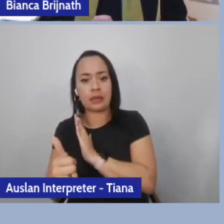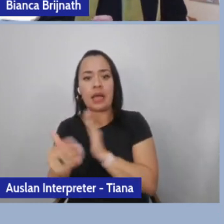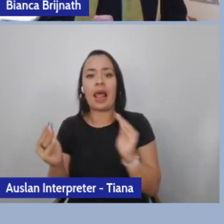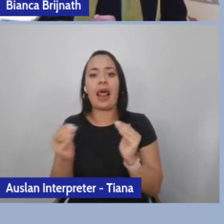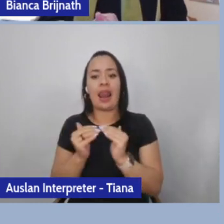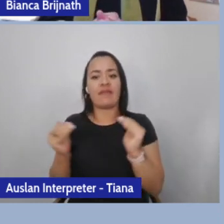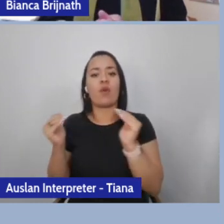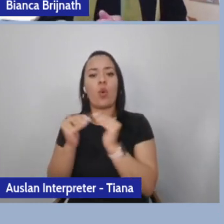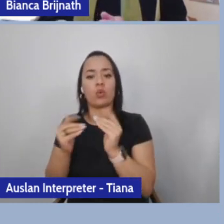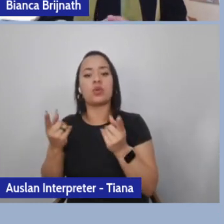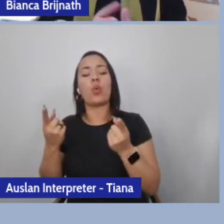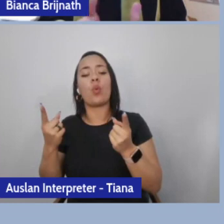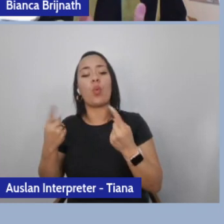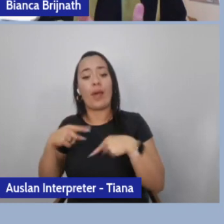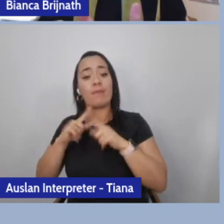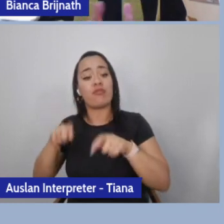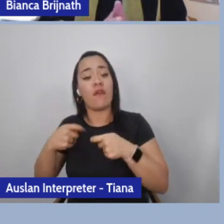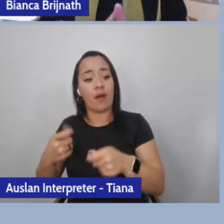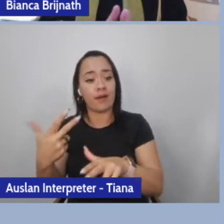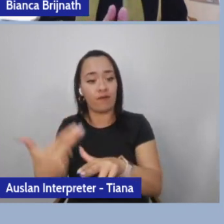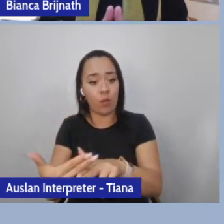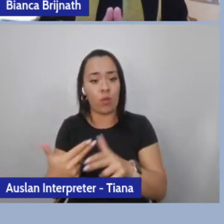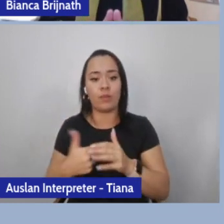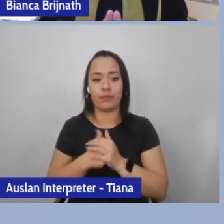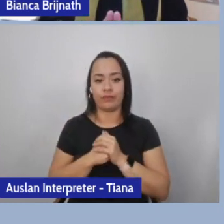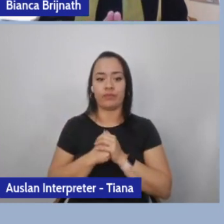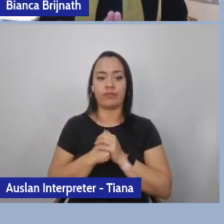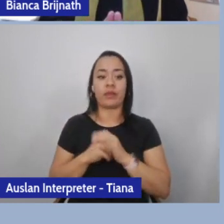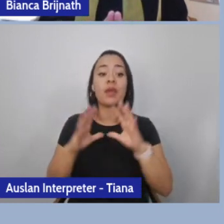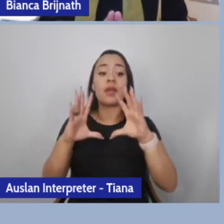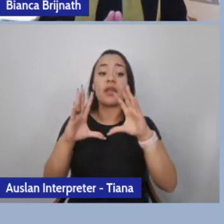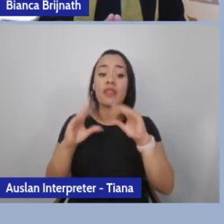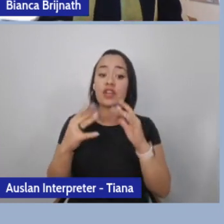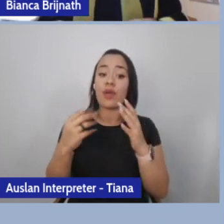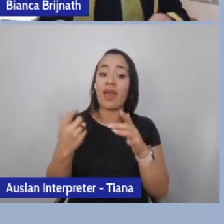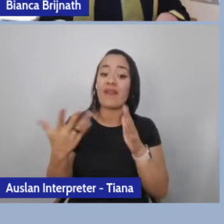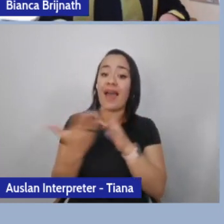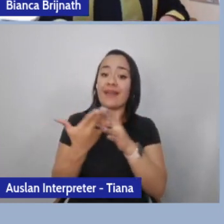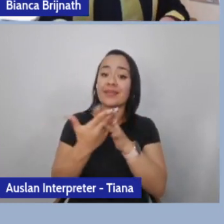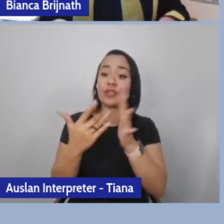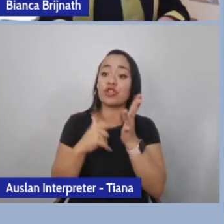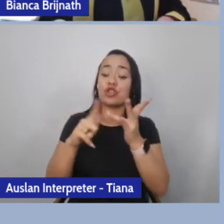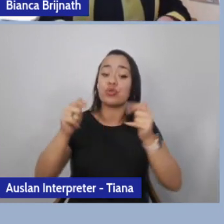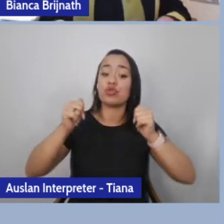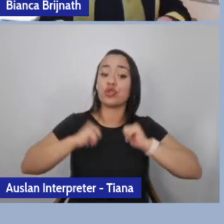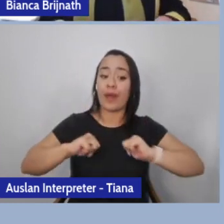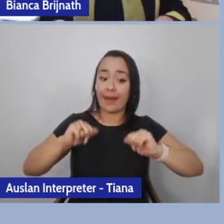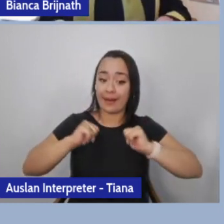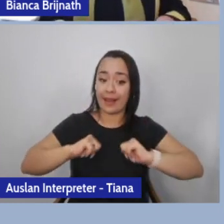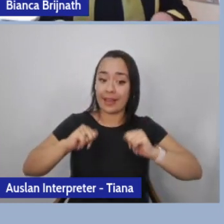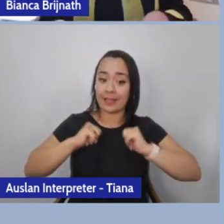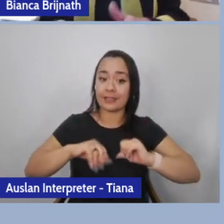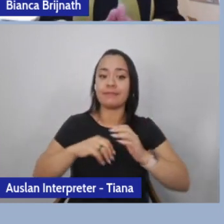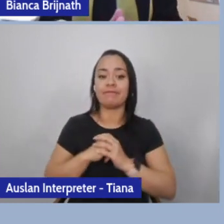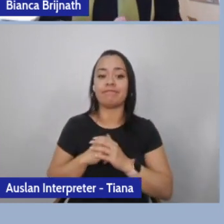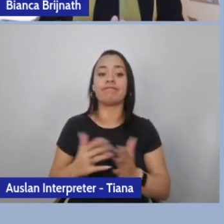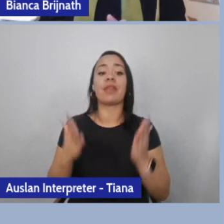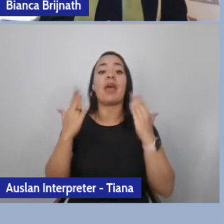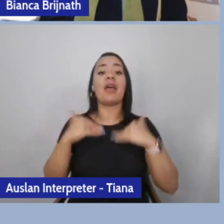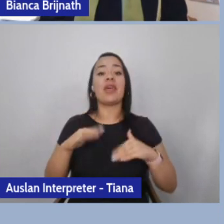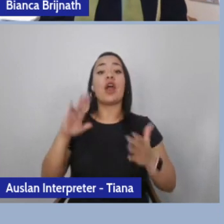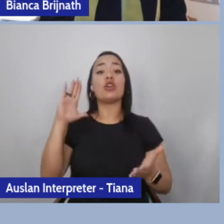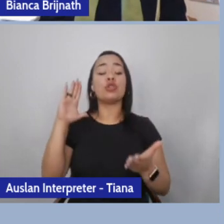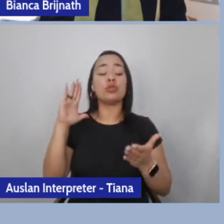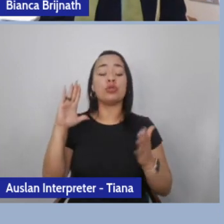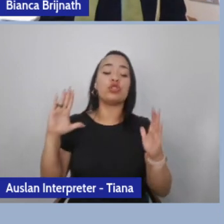to. Then you have access to the training. The assessment following from that is a very short online quiz, and you can retake it as